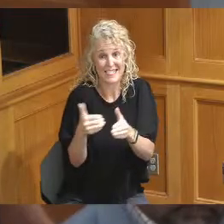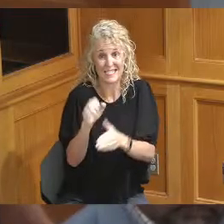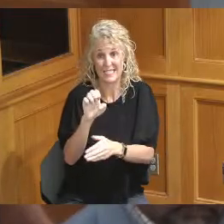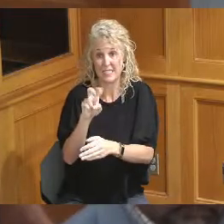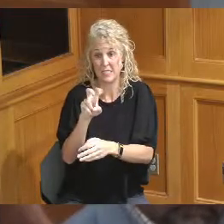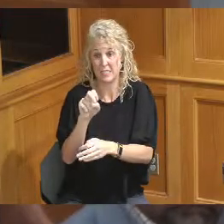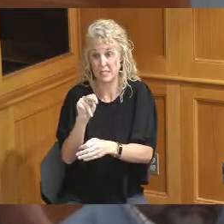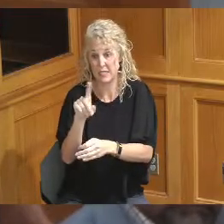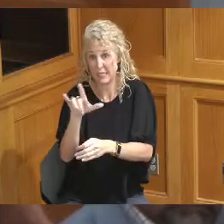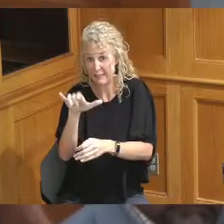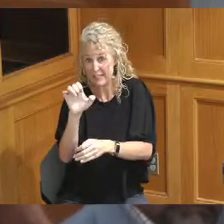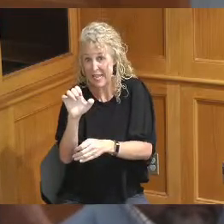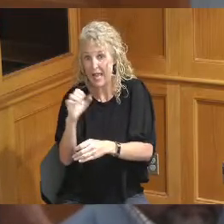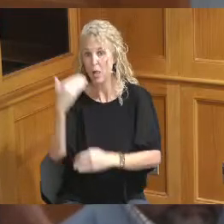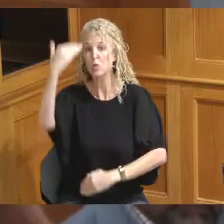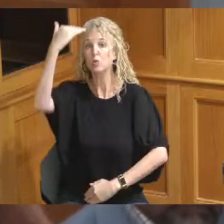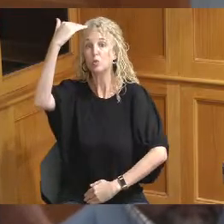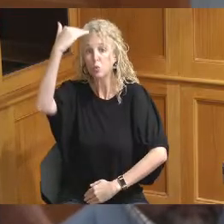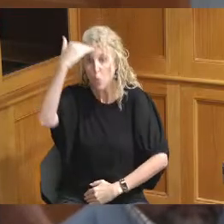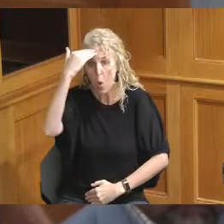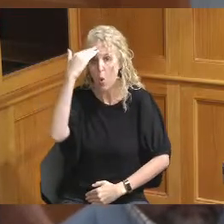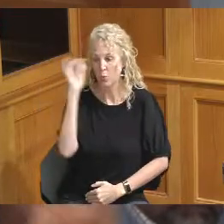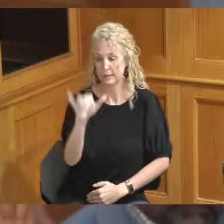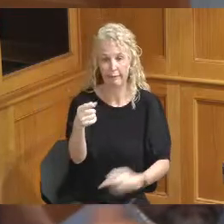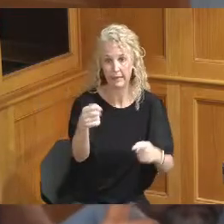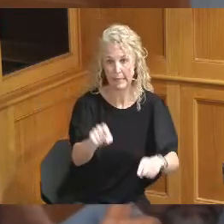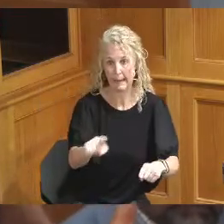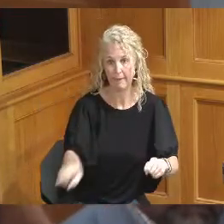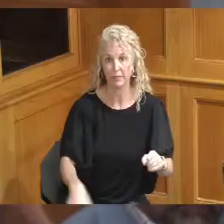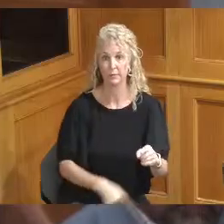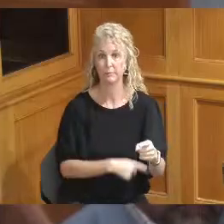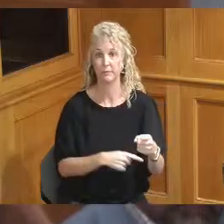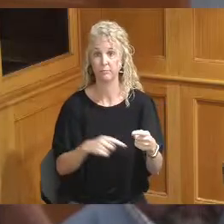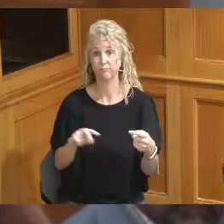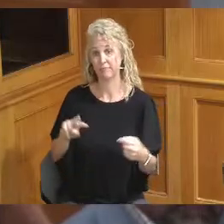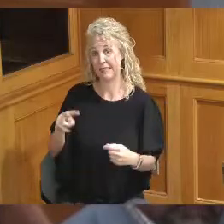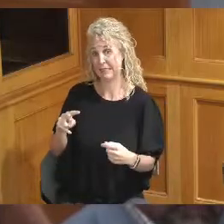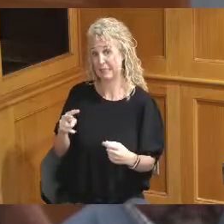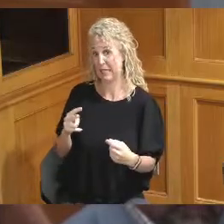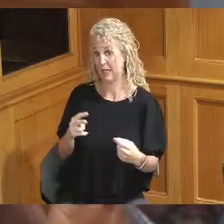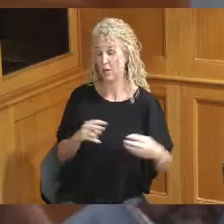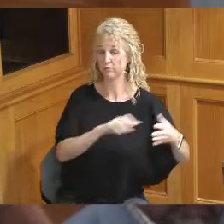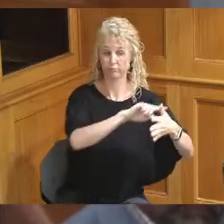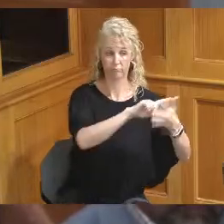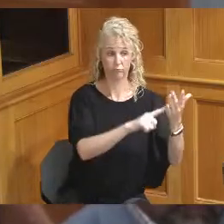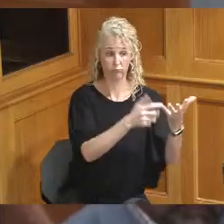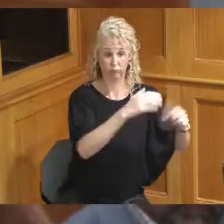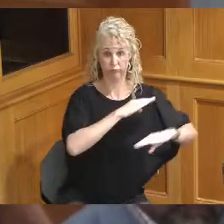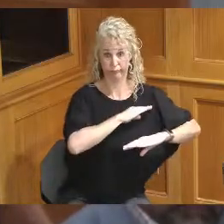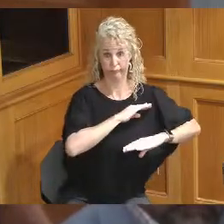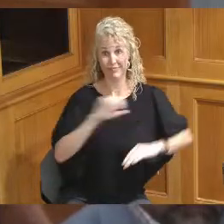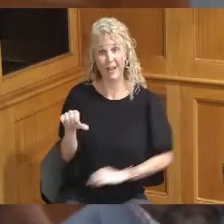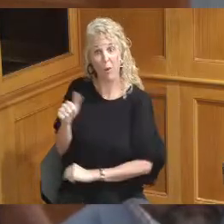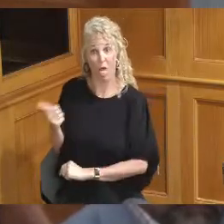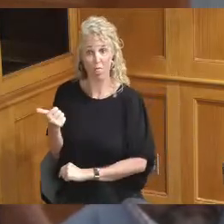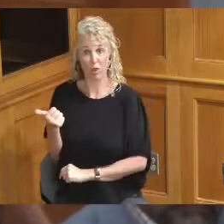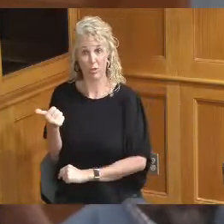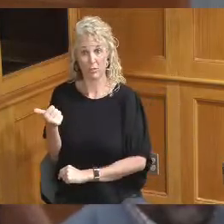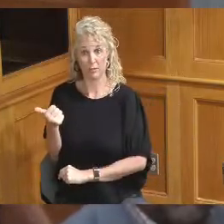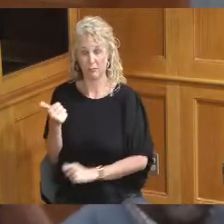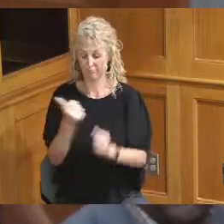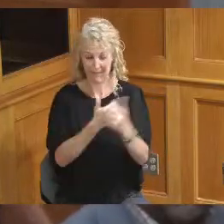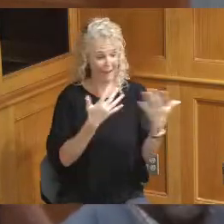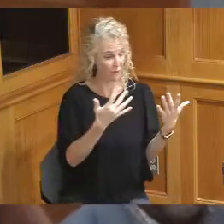informed that an individual is being transported into their vehicle. The second condition that I would love to be met that happened on February 7th, everything that I